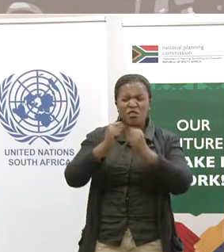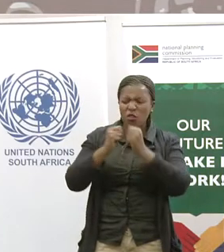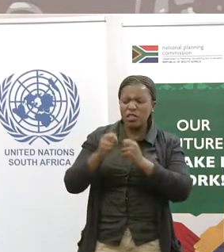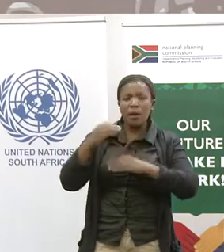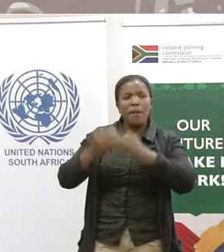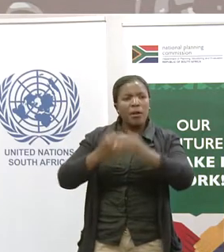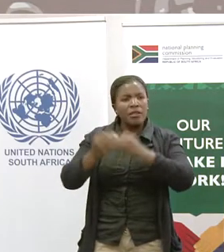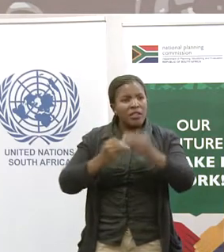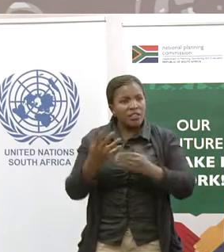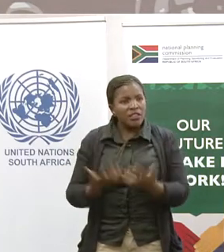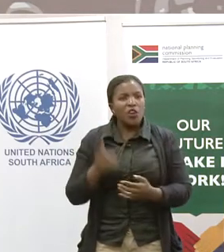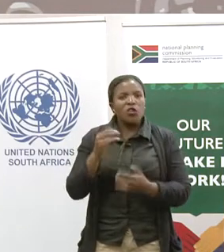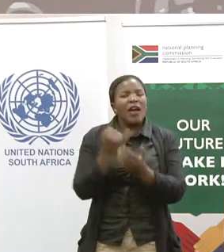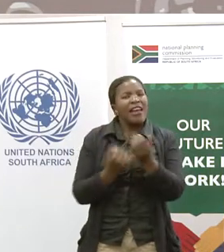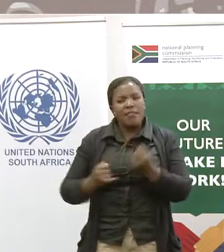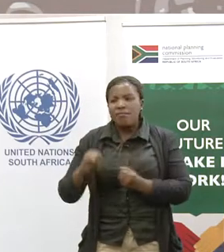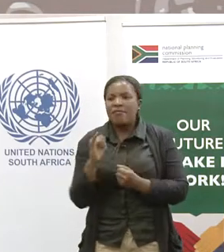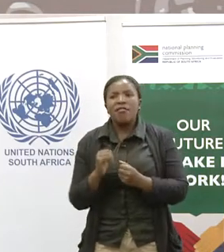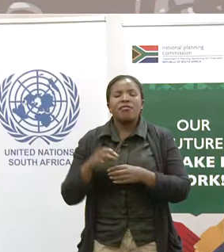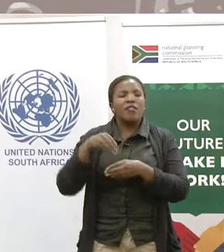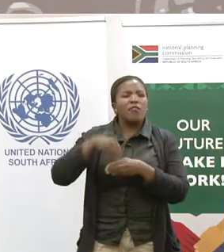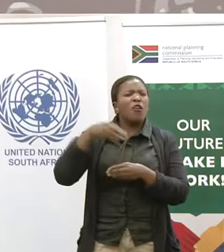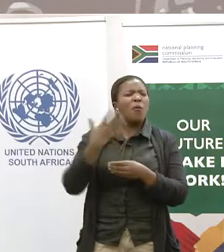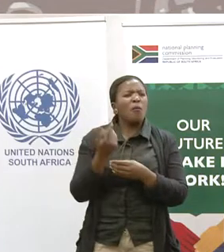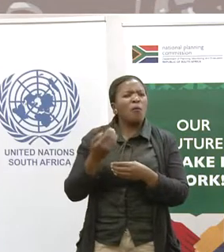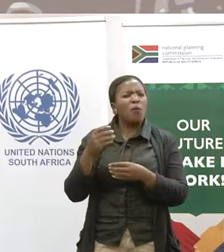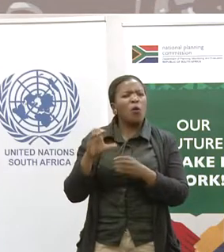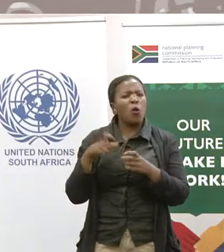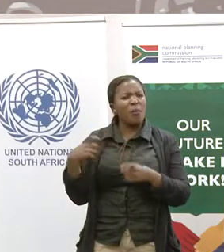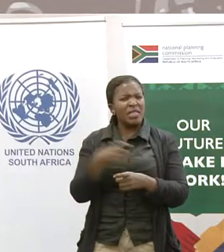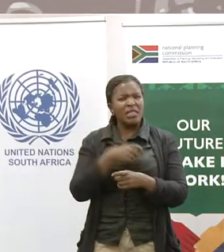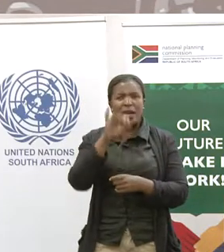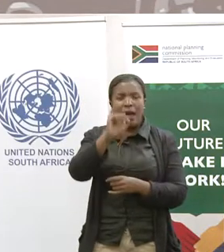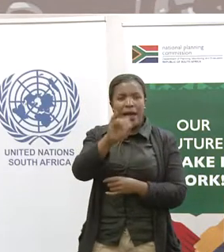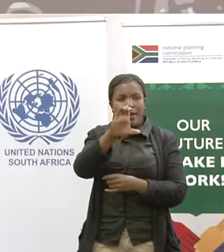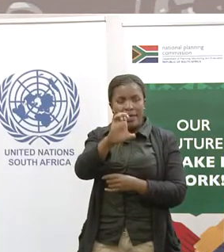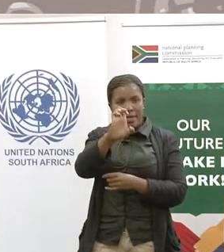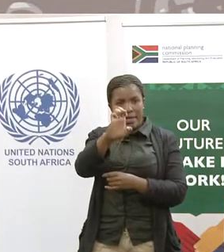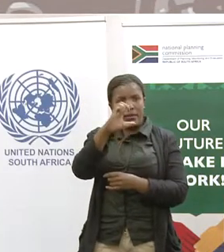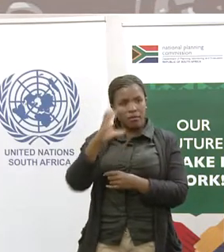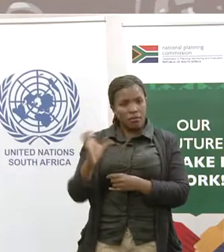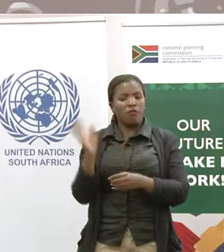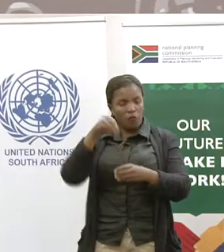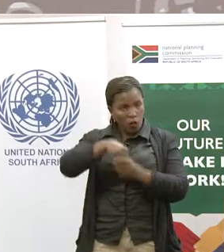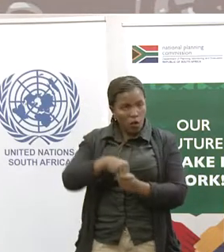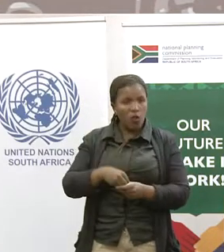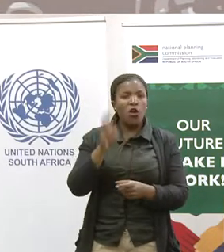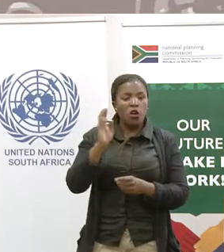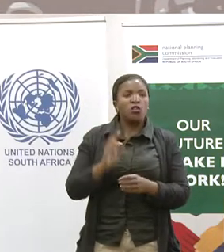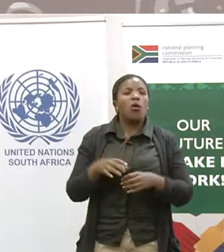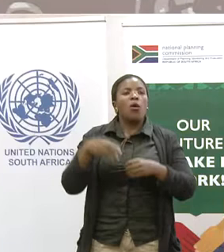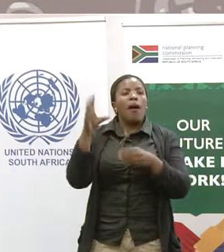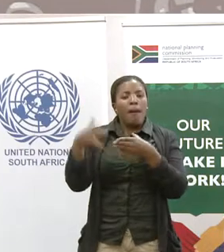the Independent Electoral Commission, IEC, from December 1993 to June 1994 and was a member of the Panel